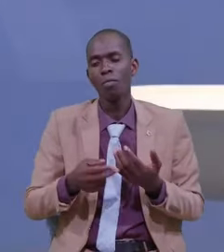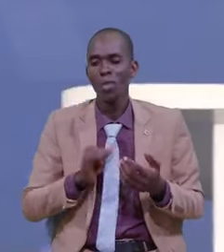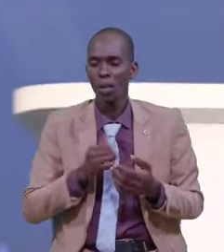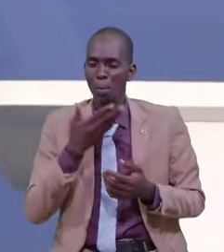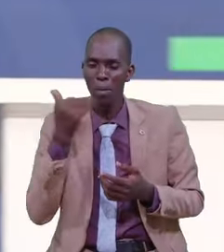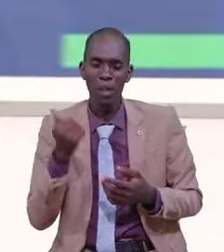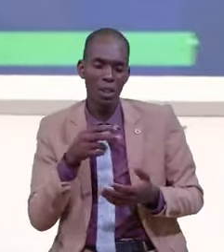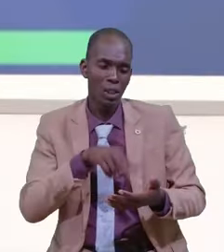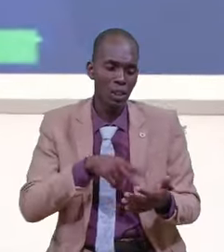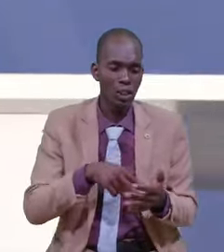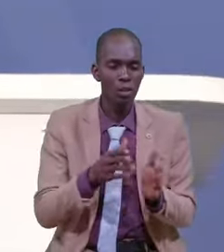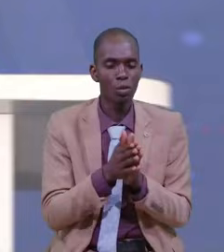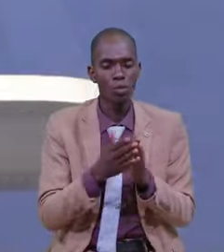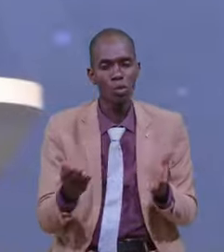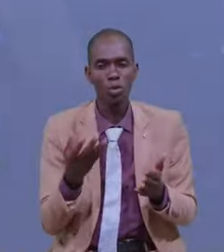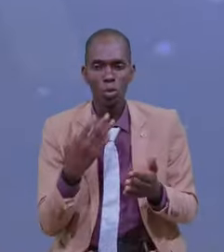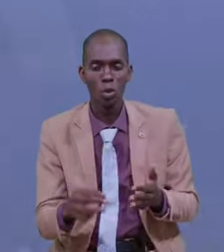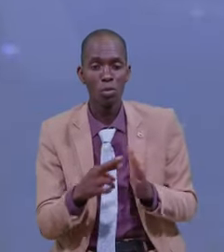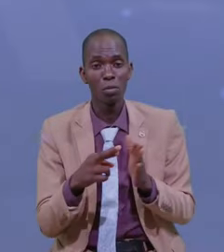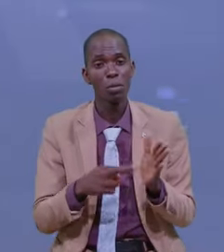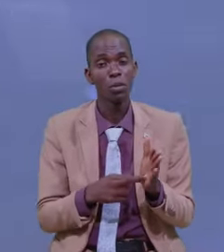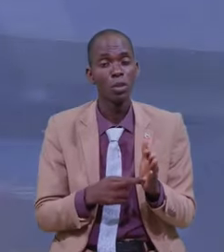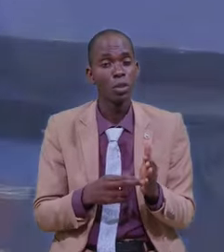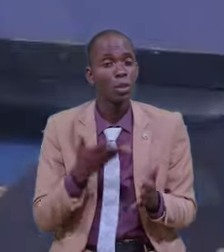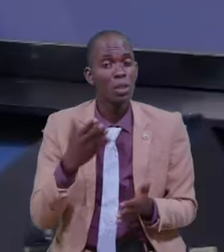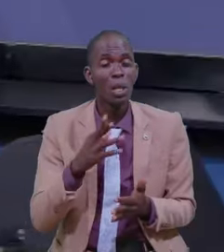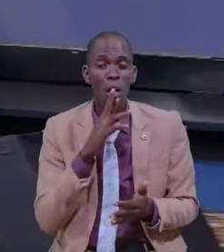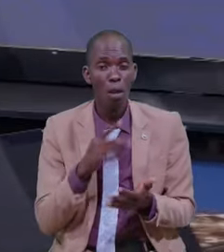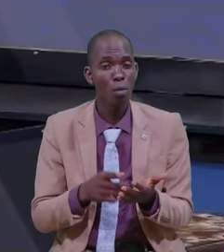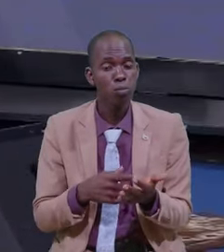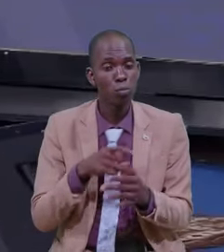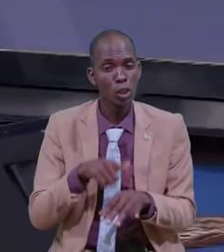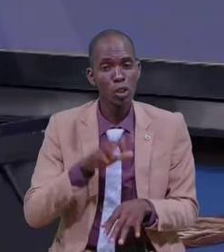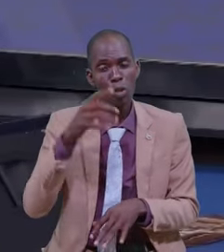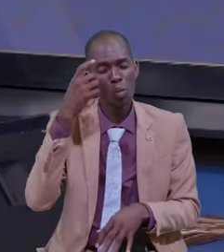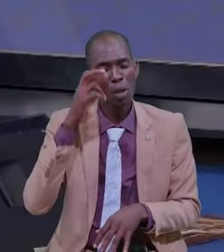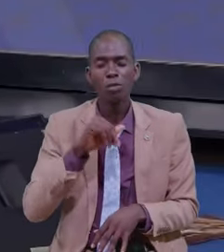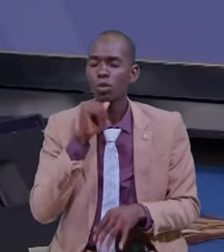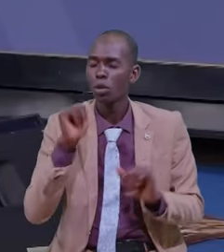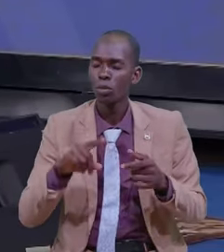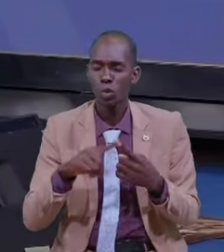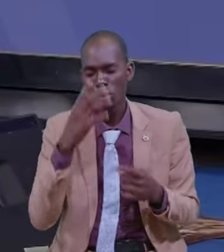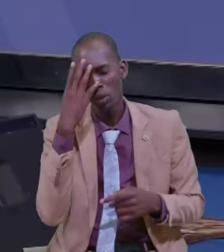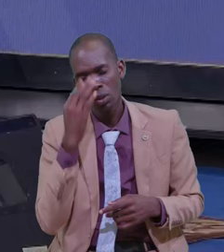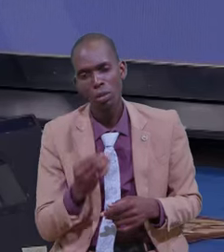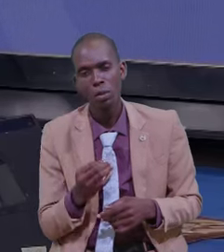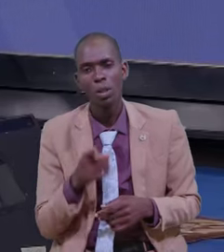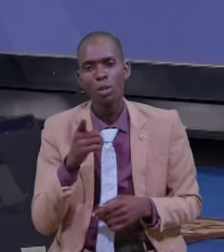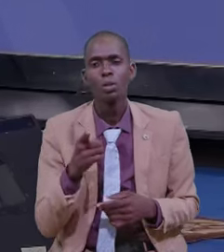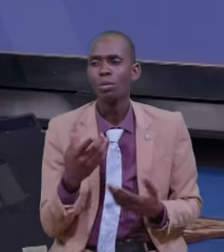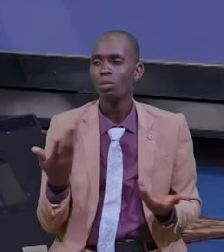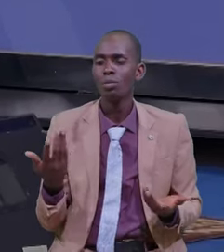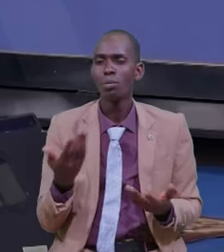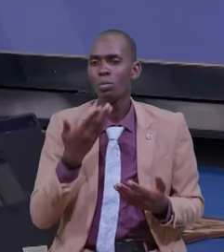are times you might not be able to sleep. And instead of just tossing up and down